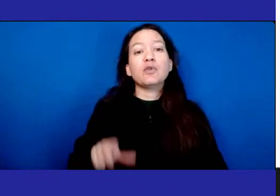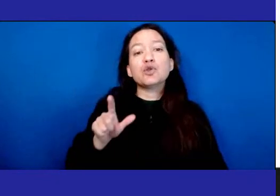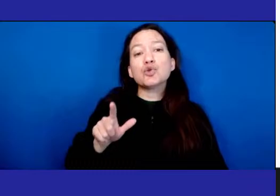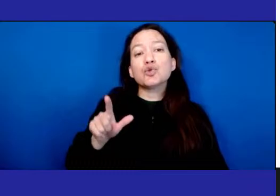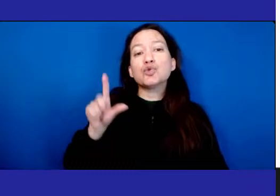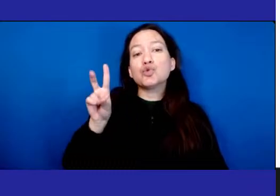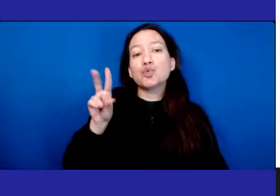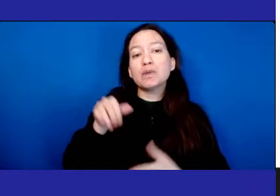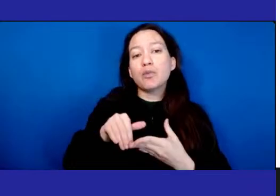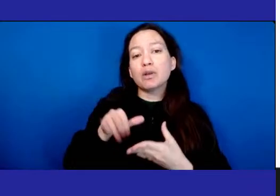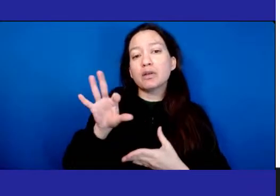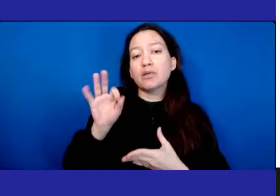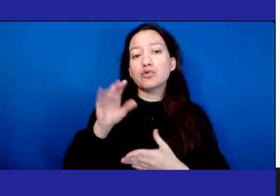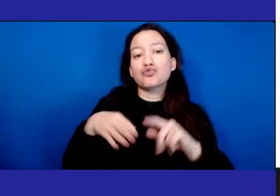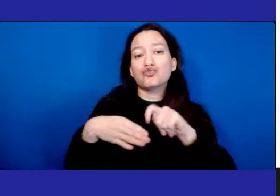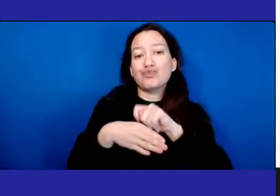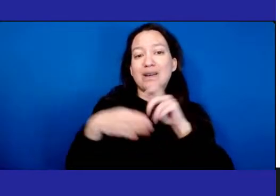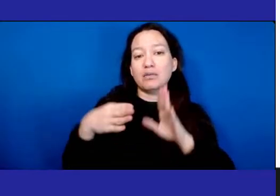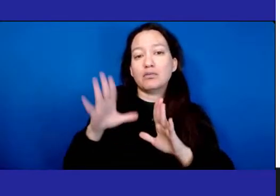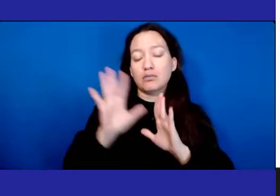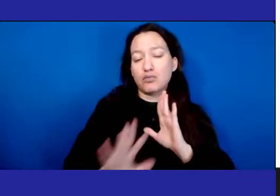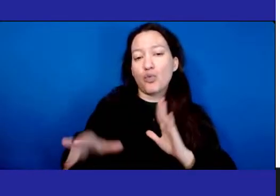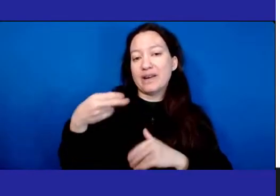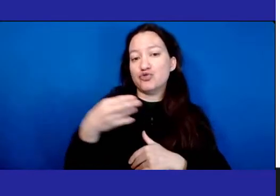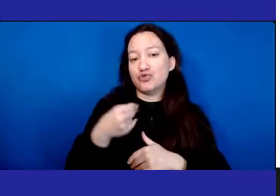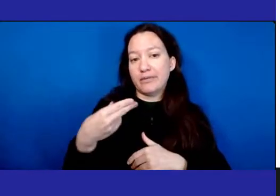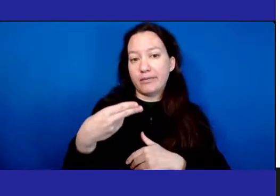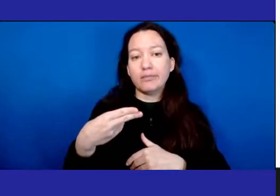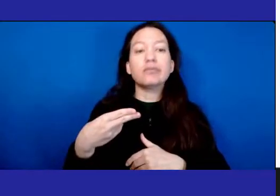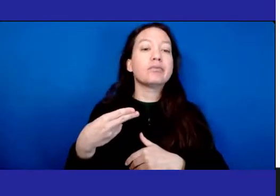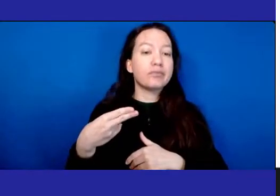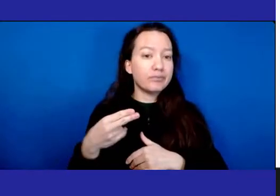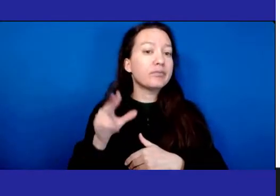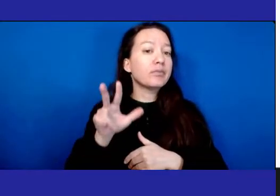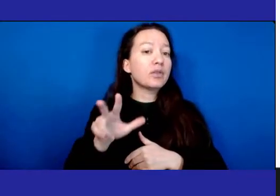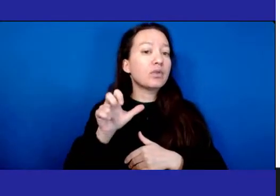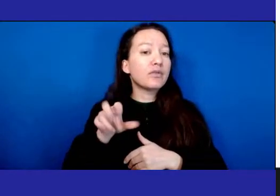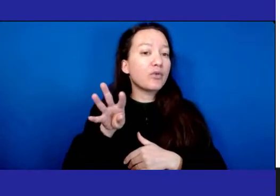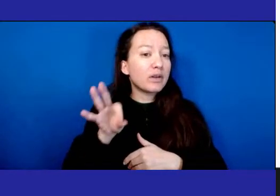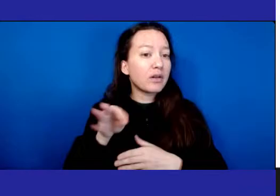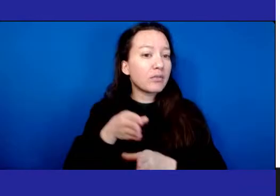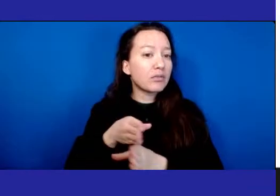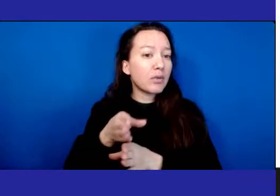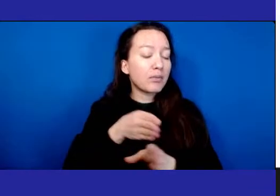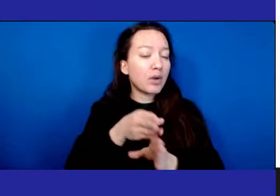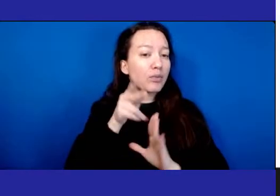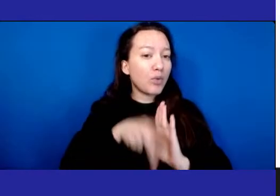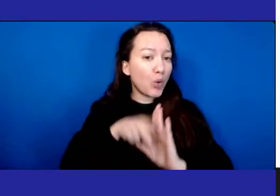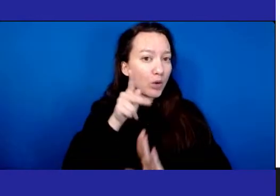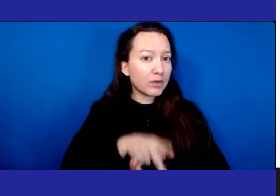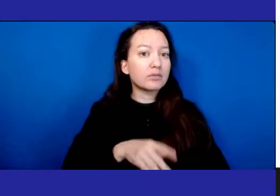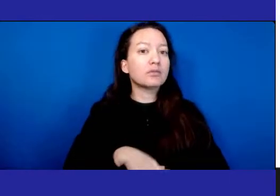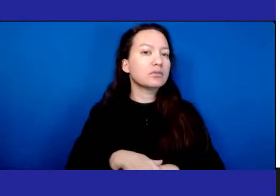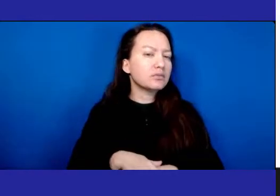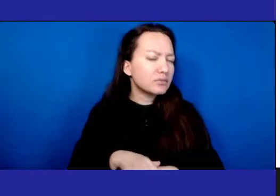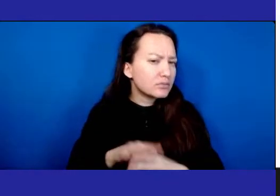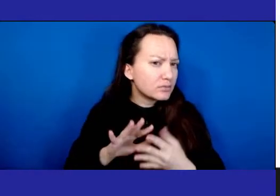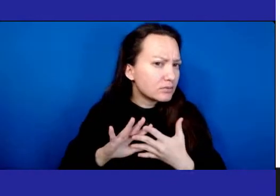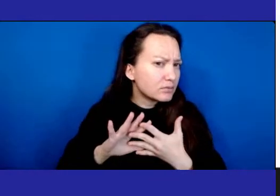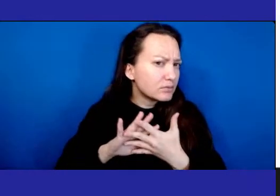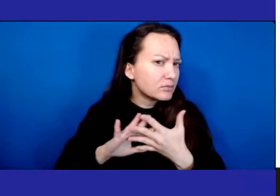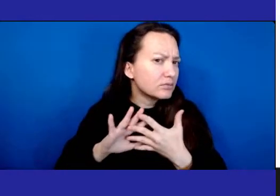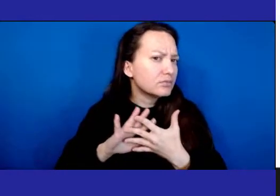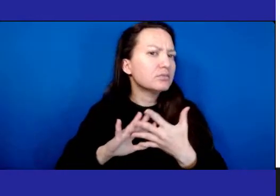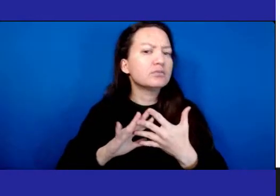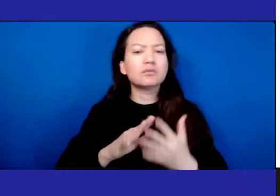2,900 trainees across H&H in 349 programs, of which 60 are directly sponsored